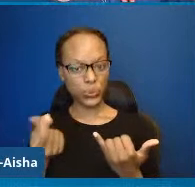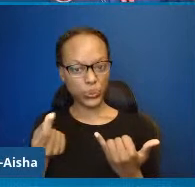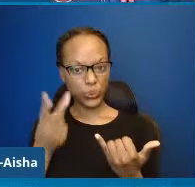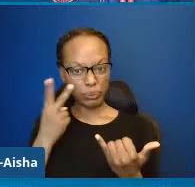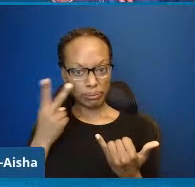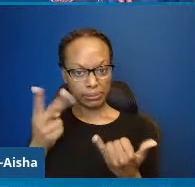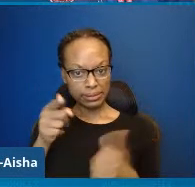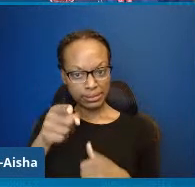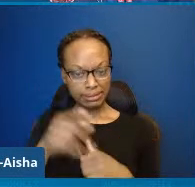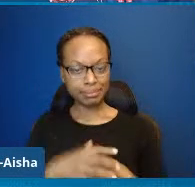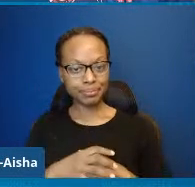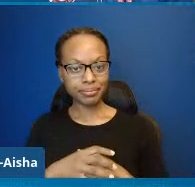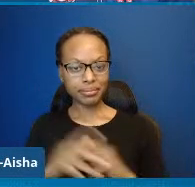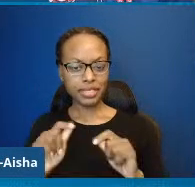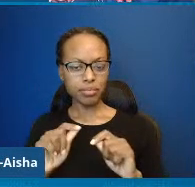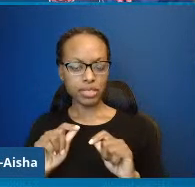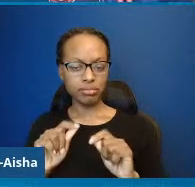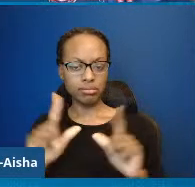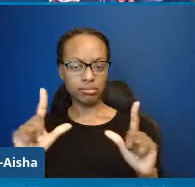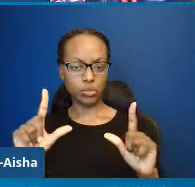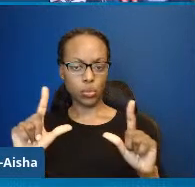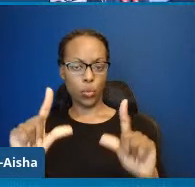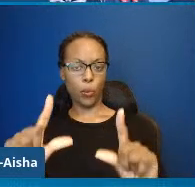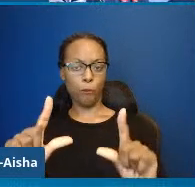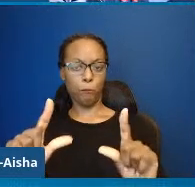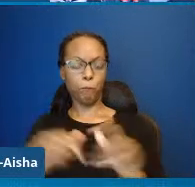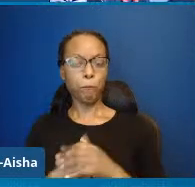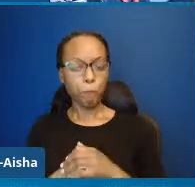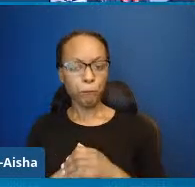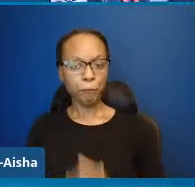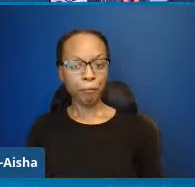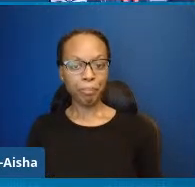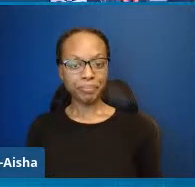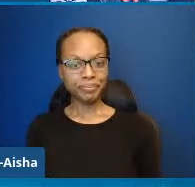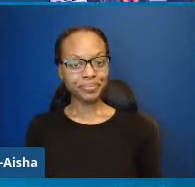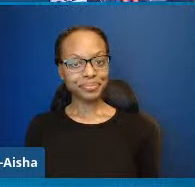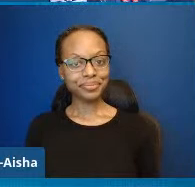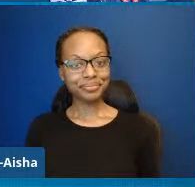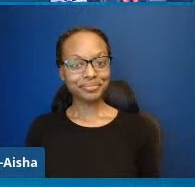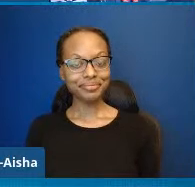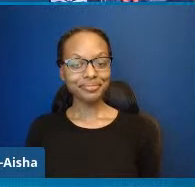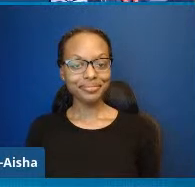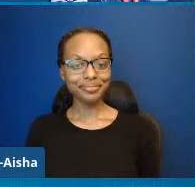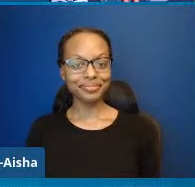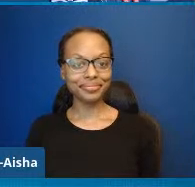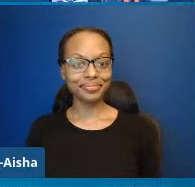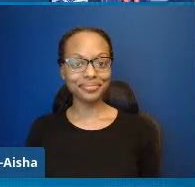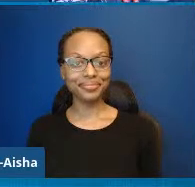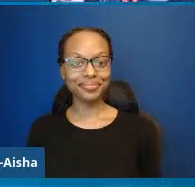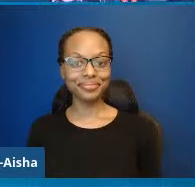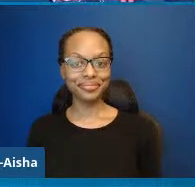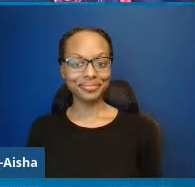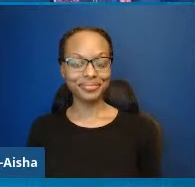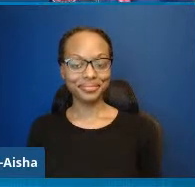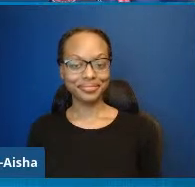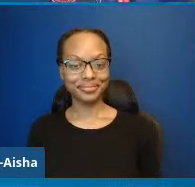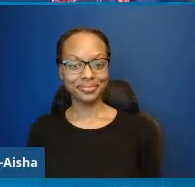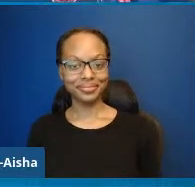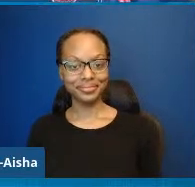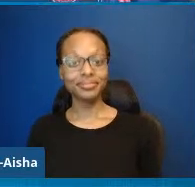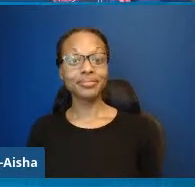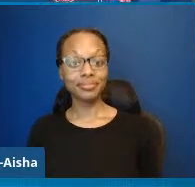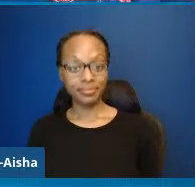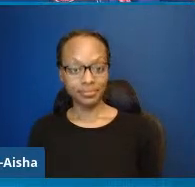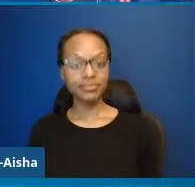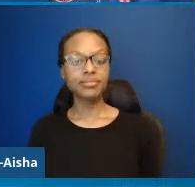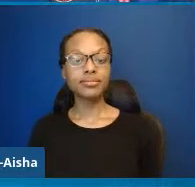can pull back a little bit, but I just can't seem to. I don't know why. But that's all right. Over here,